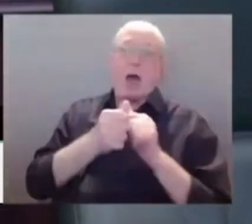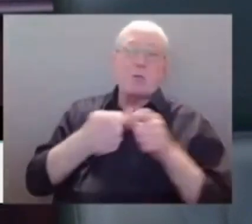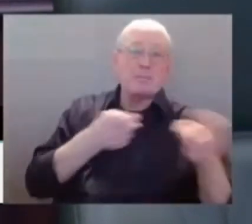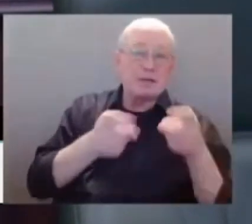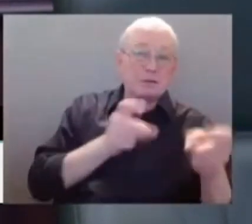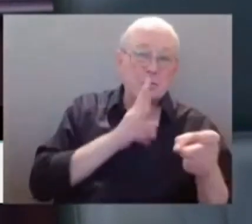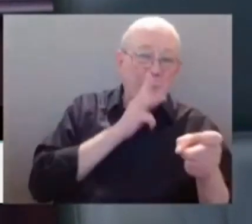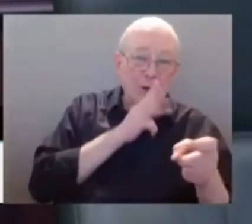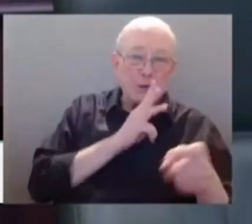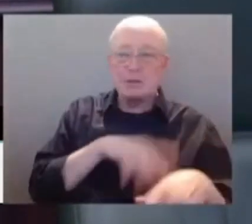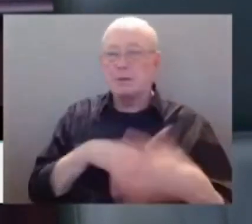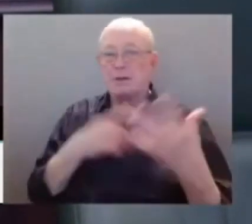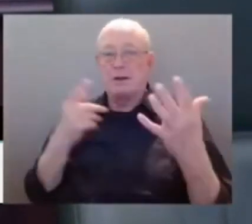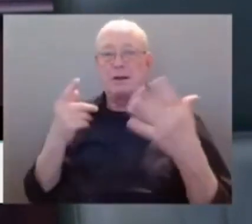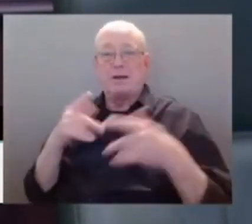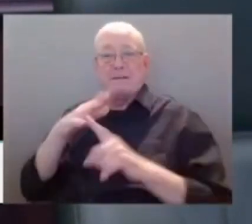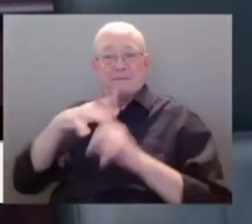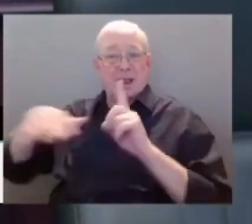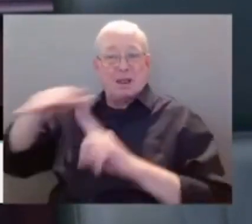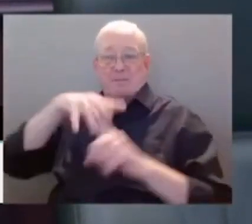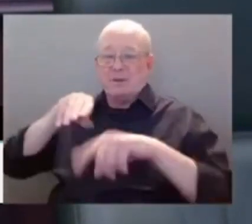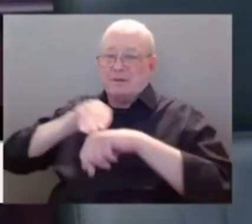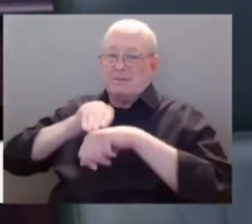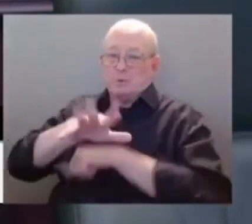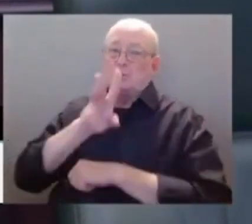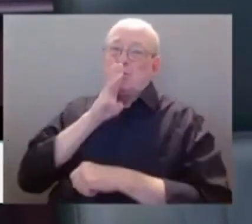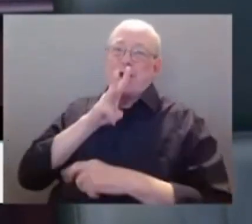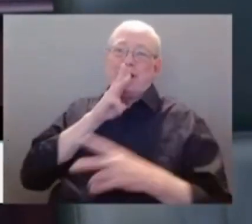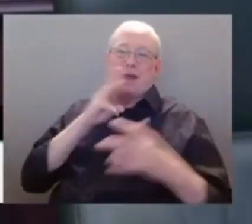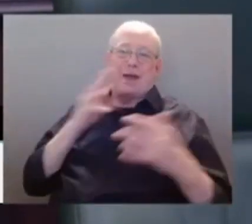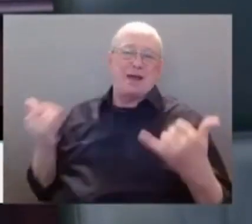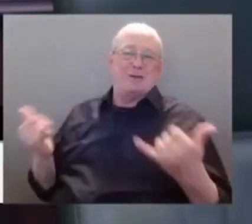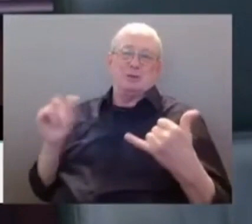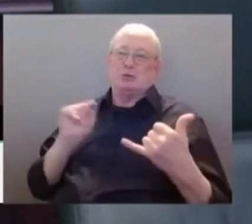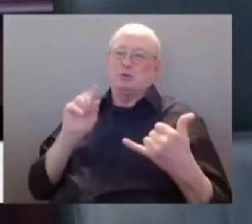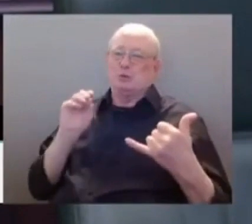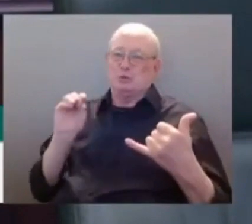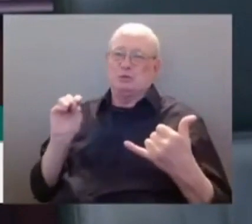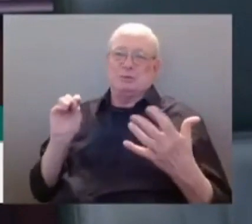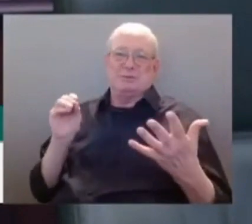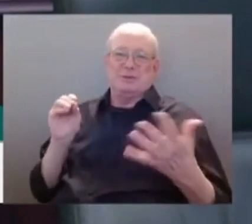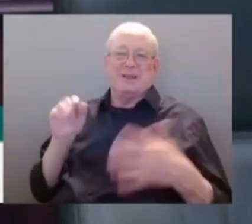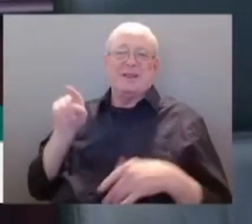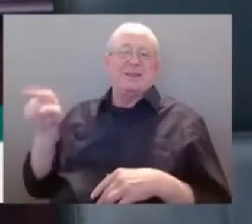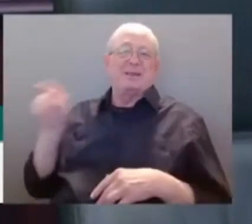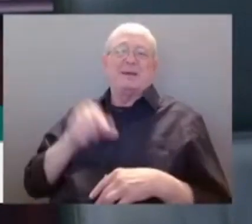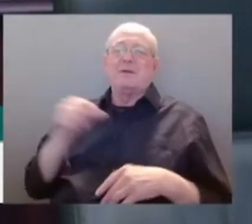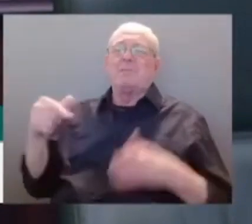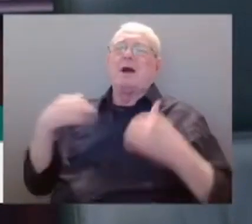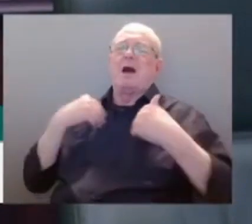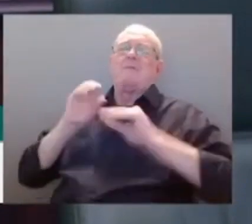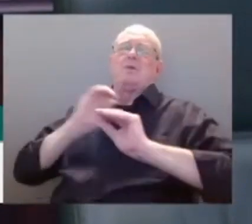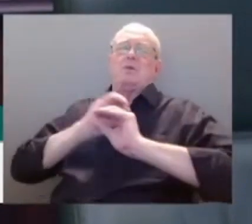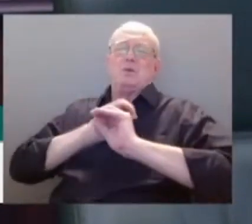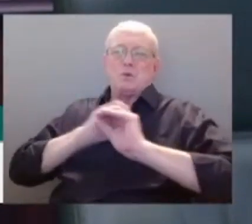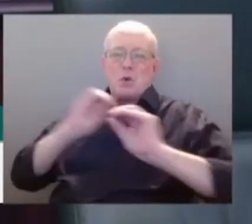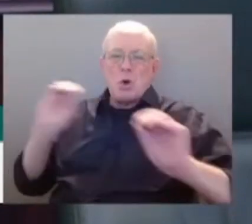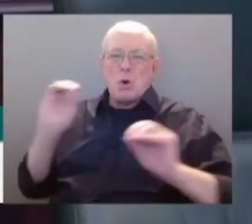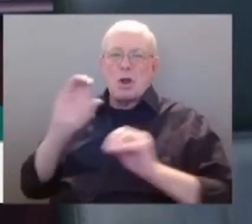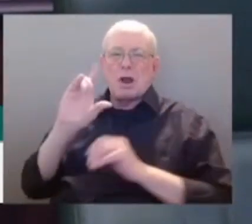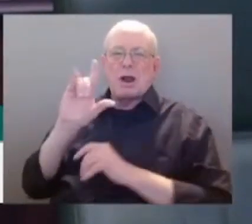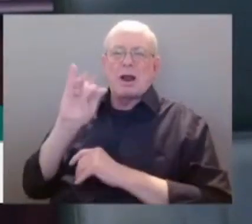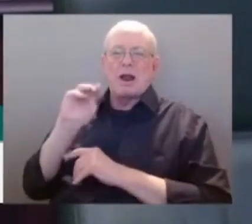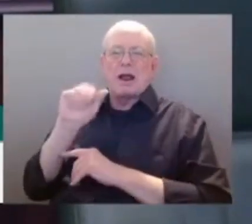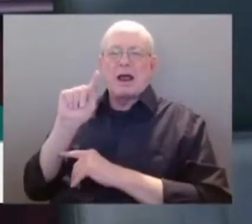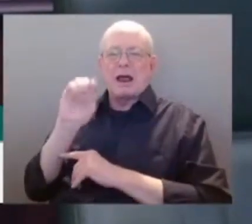and drought for years, given that the UCP has no climate action plan to address dramatic fluctuations in water levels, and given that what